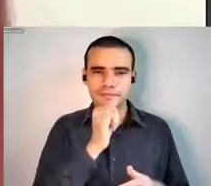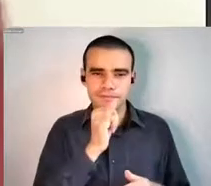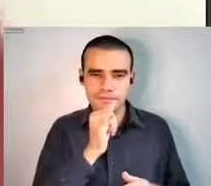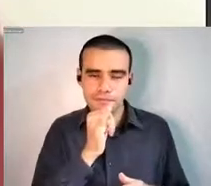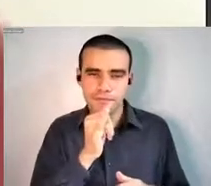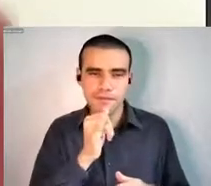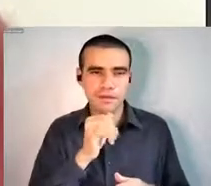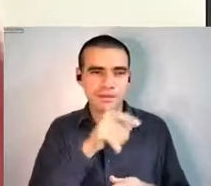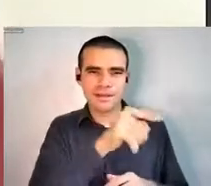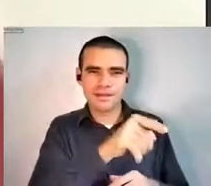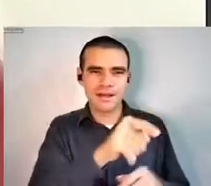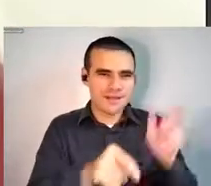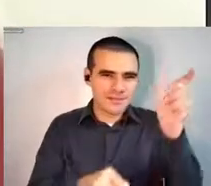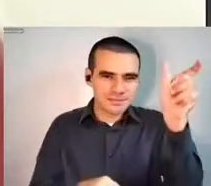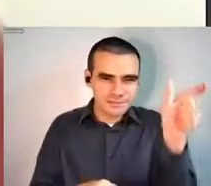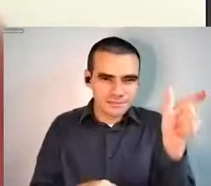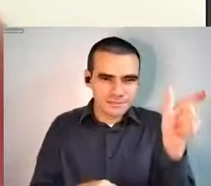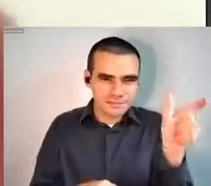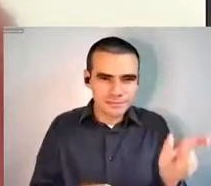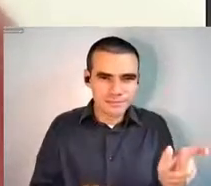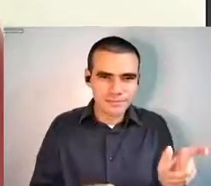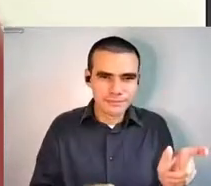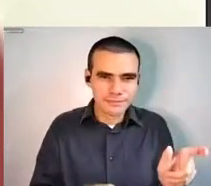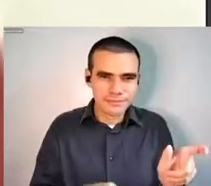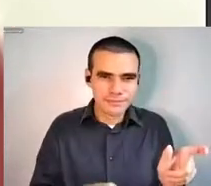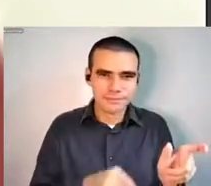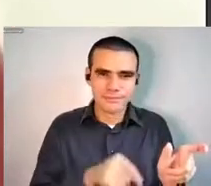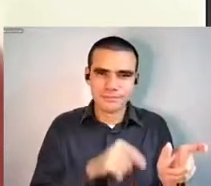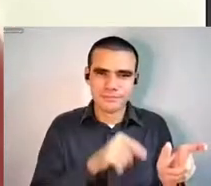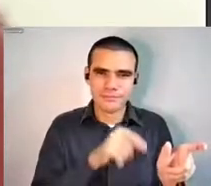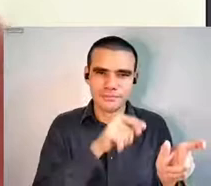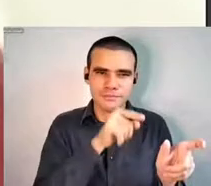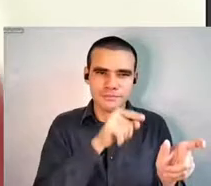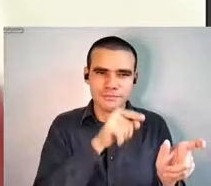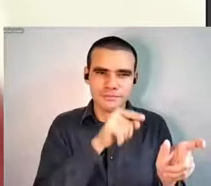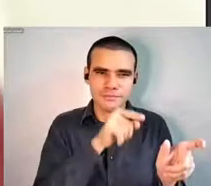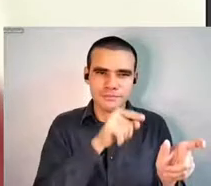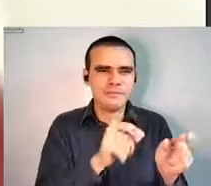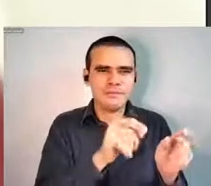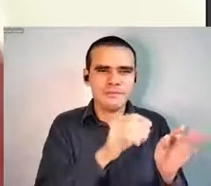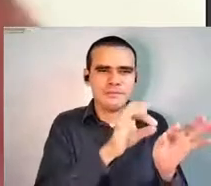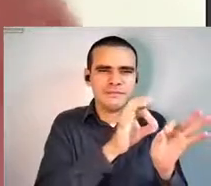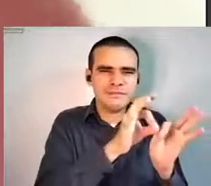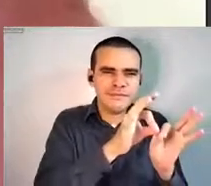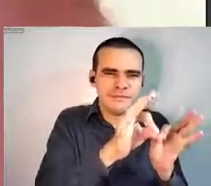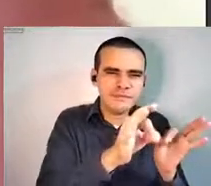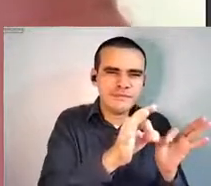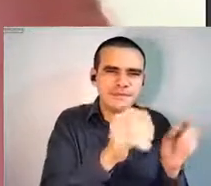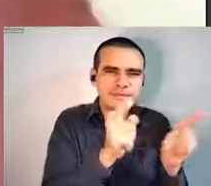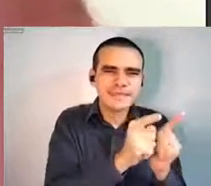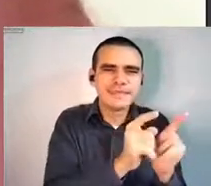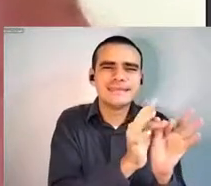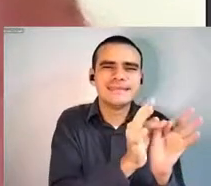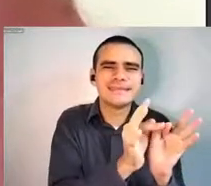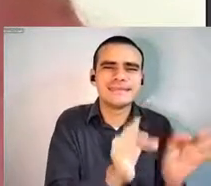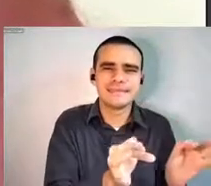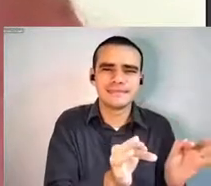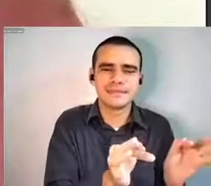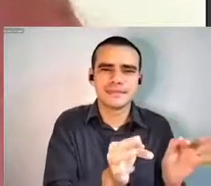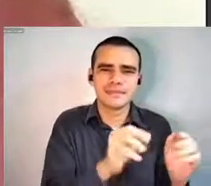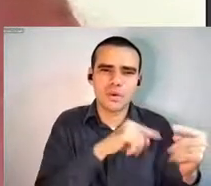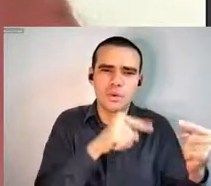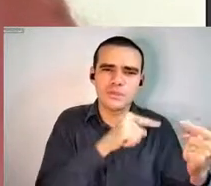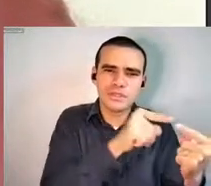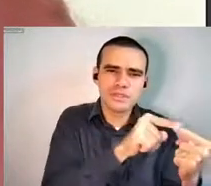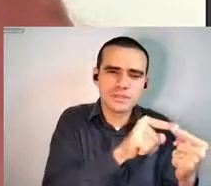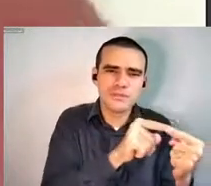remove the focus from little scale, small scale models